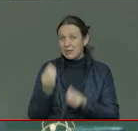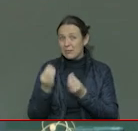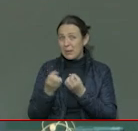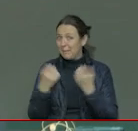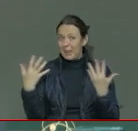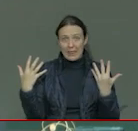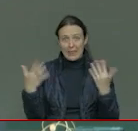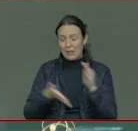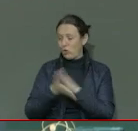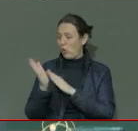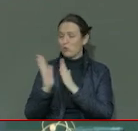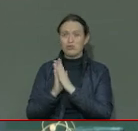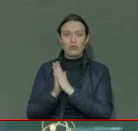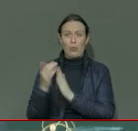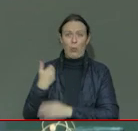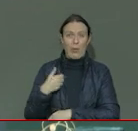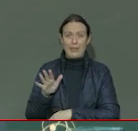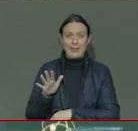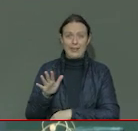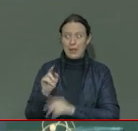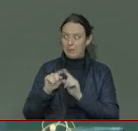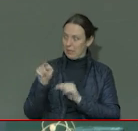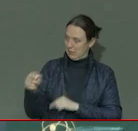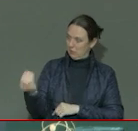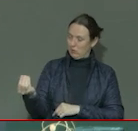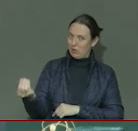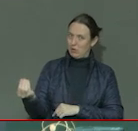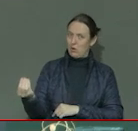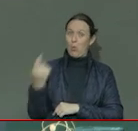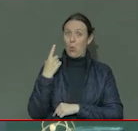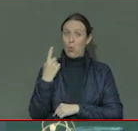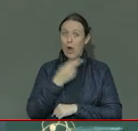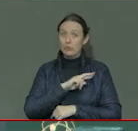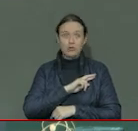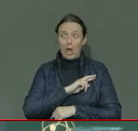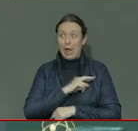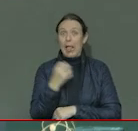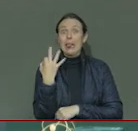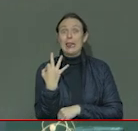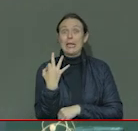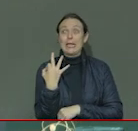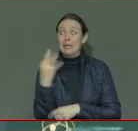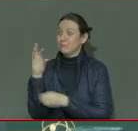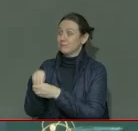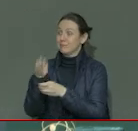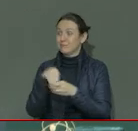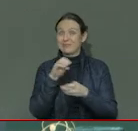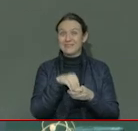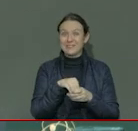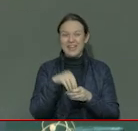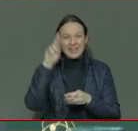to church. Now imagine here you have this child who doesn't want one religion, but he wants, and the setting of